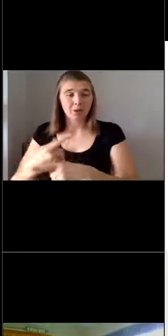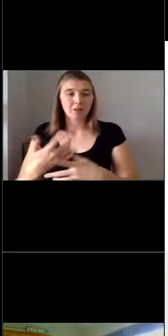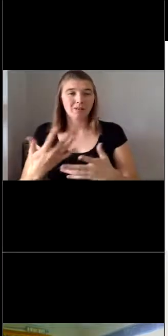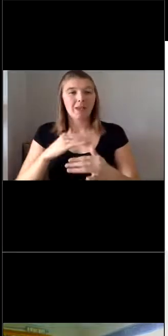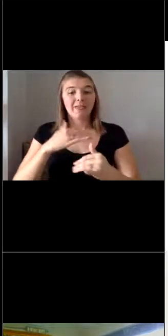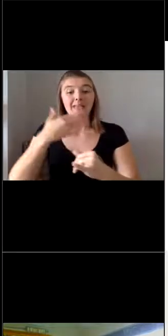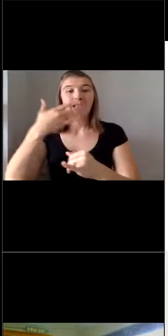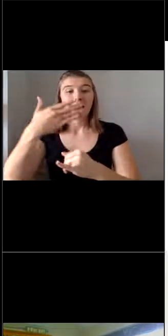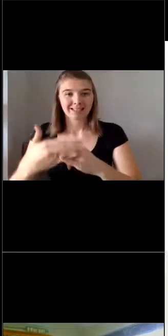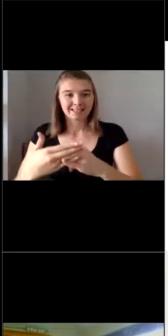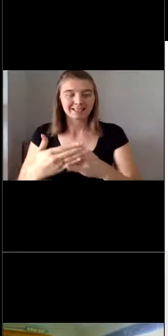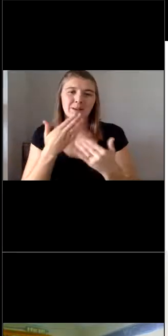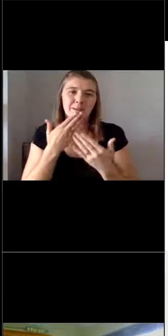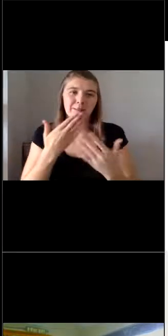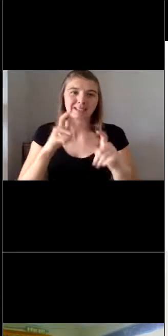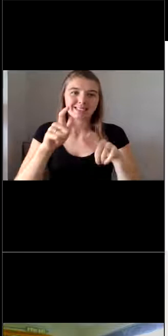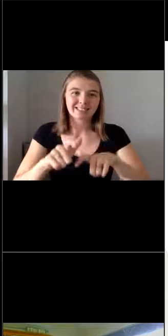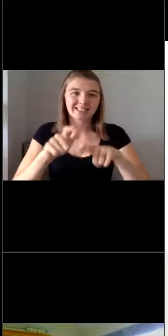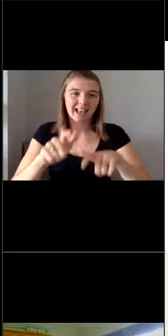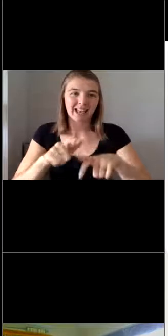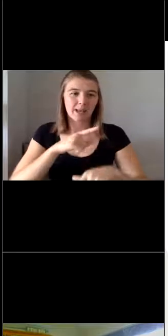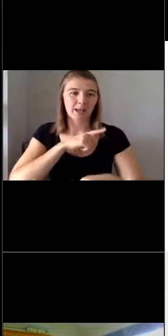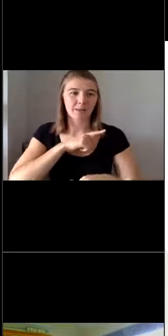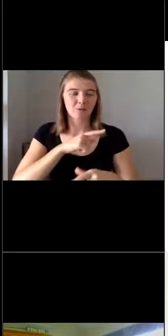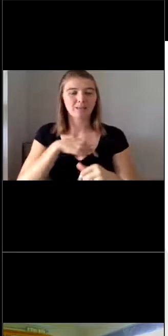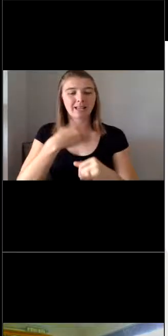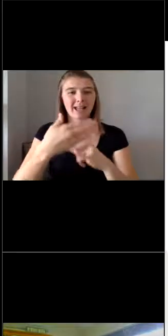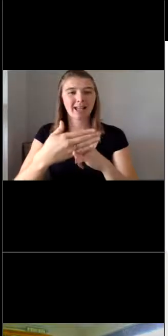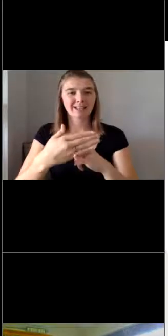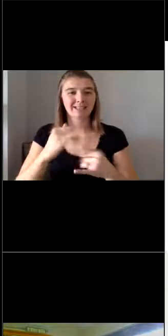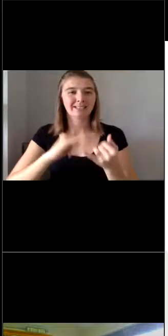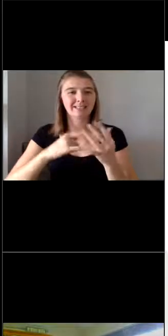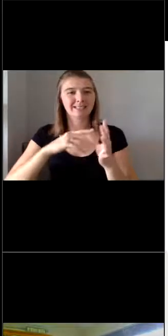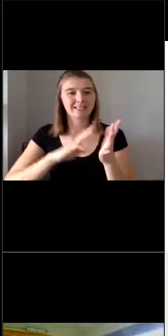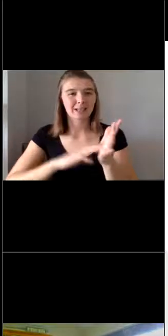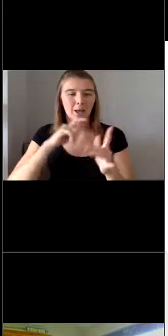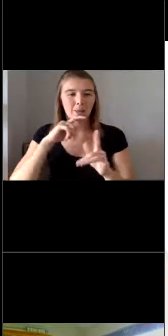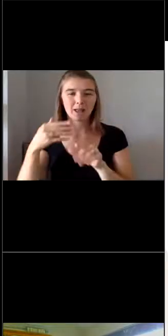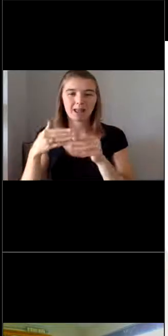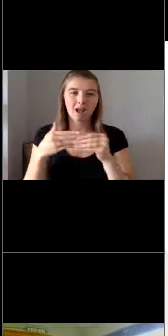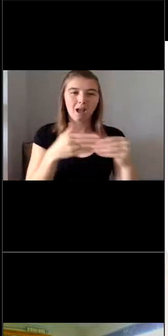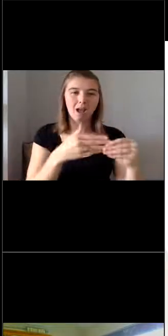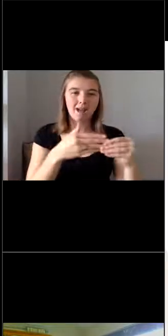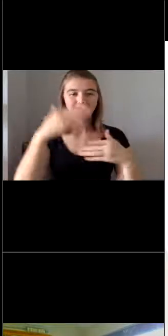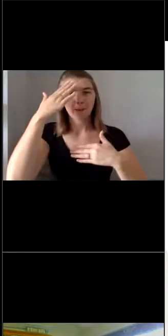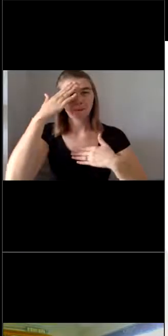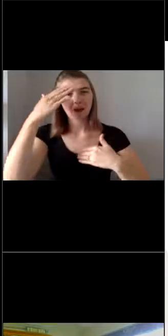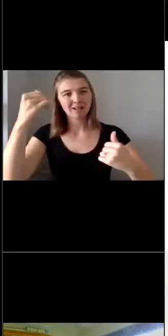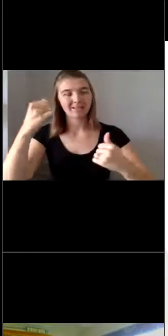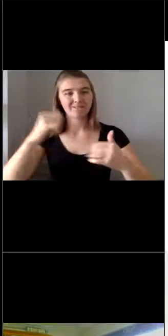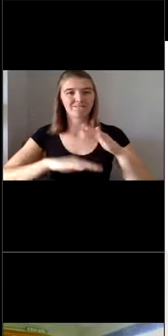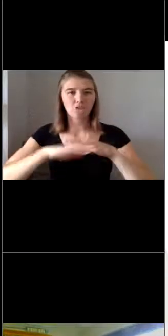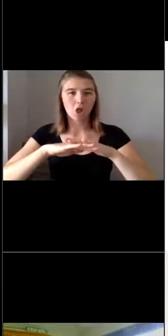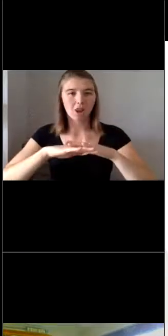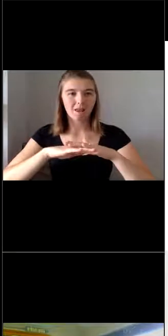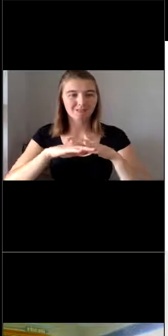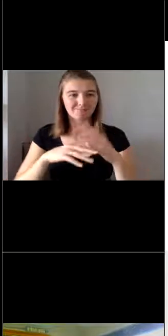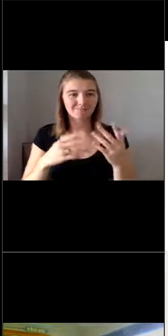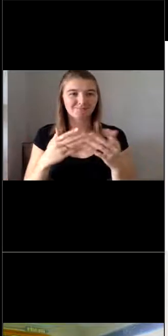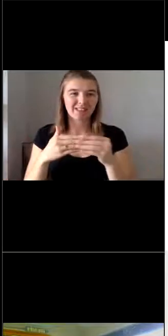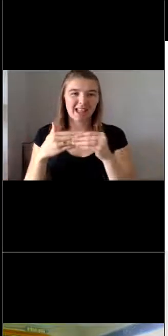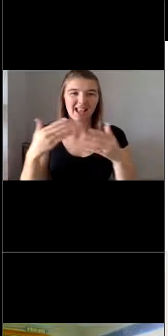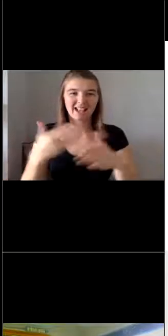for your questions, we're then going to have a guided mindfulness, a sort of 5 minute guided mindfulness exercise. So not only is